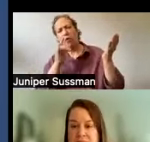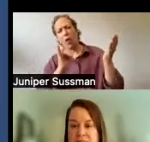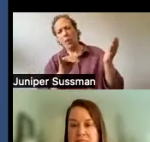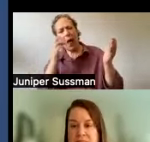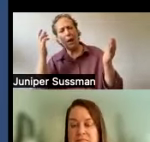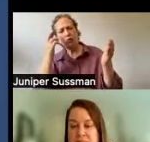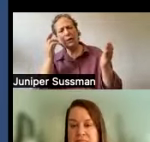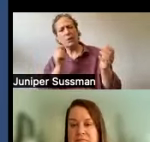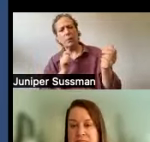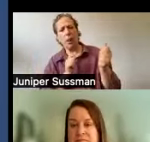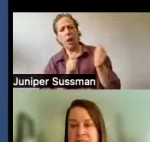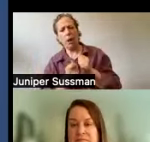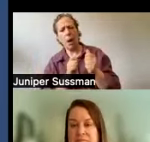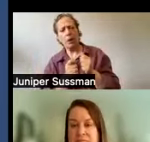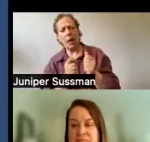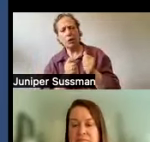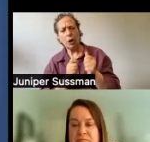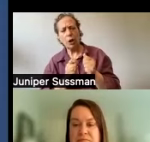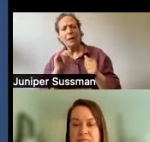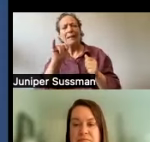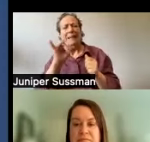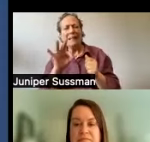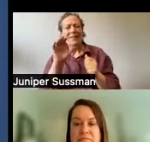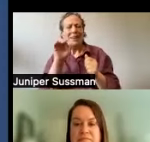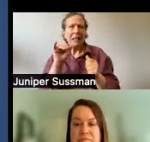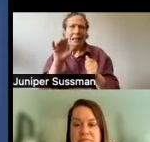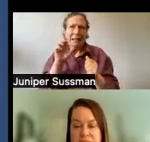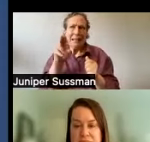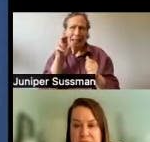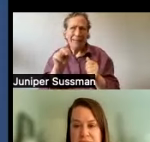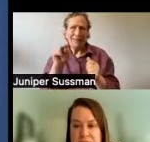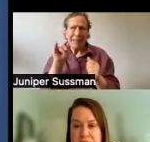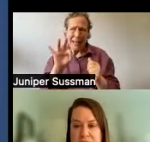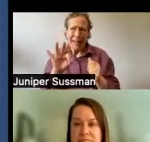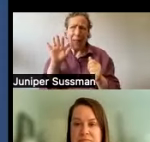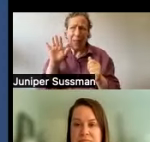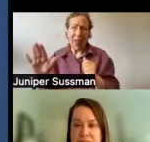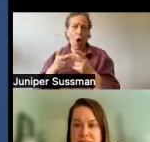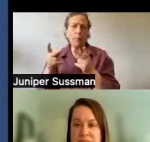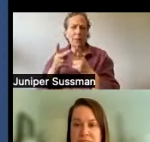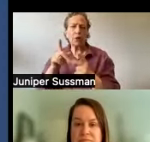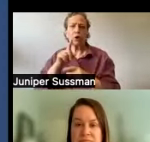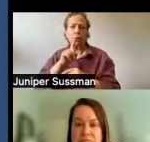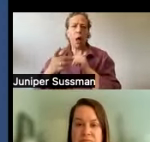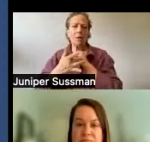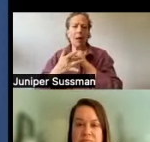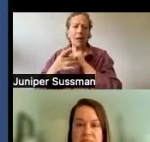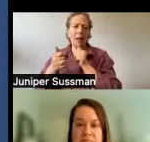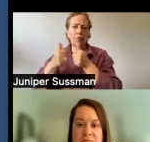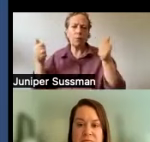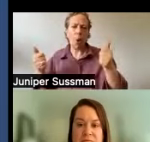their particular position isn't necessarily a remote one. So I think that I do think that employers